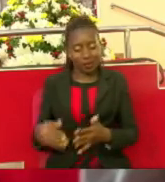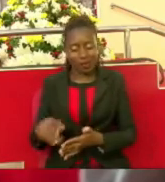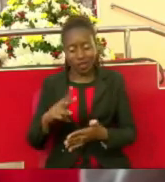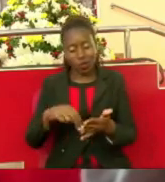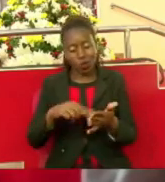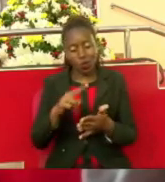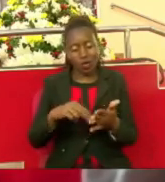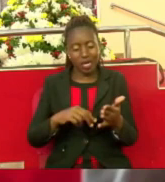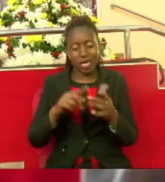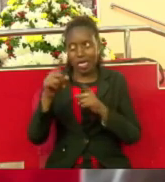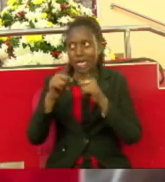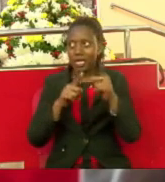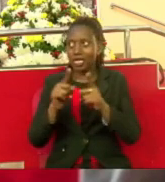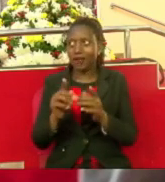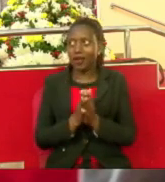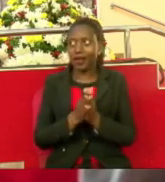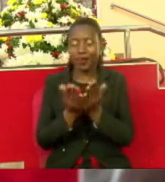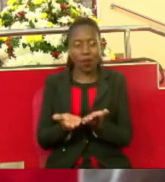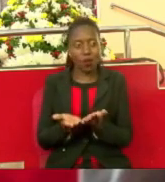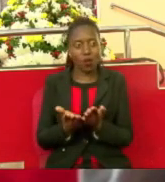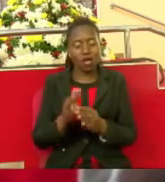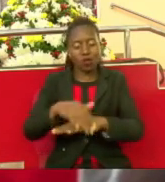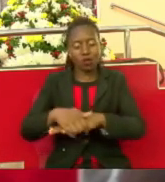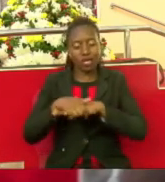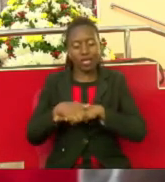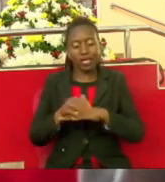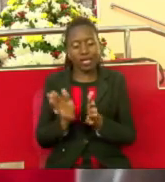That is the book we are reading for English. There were stories.